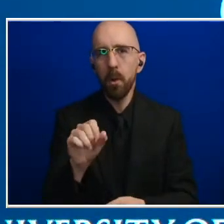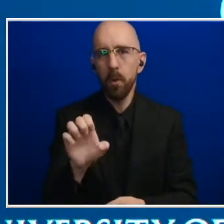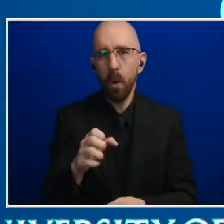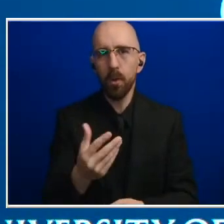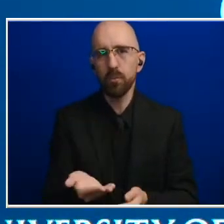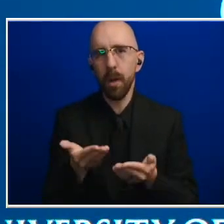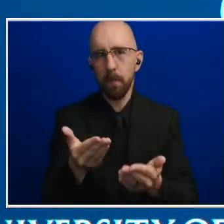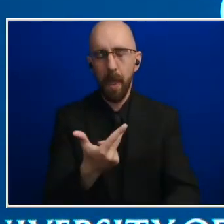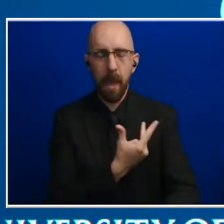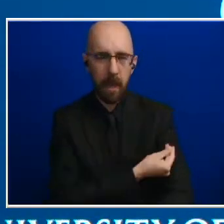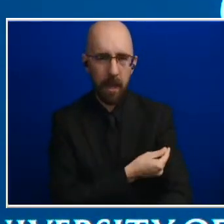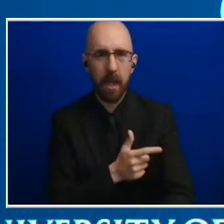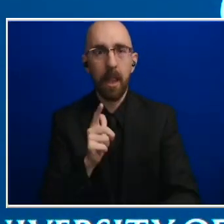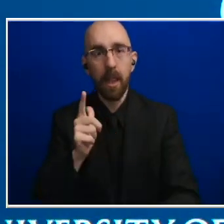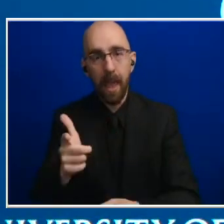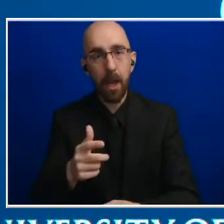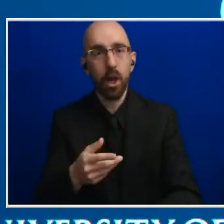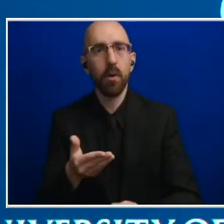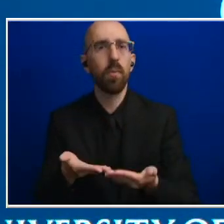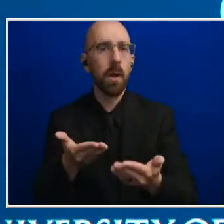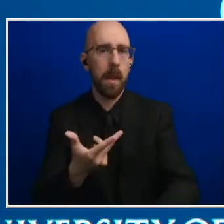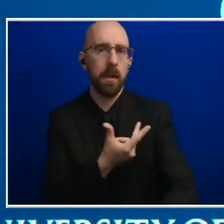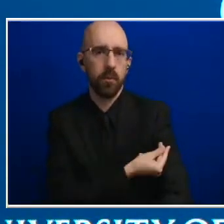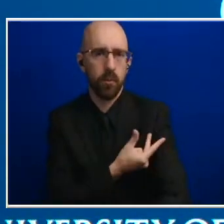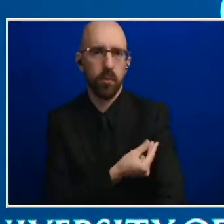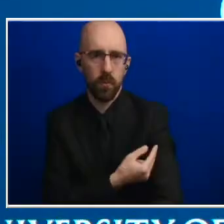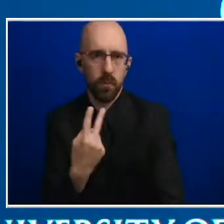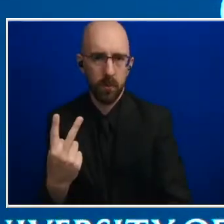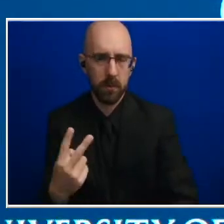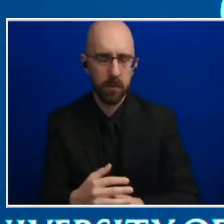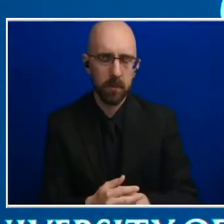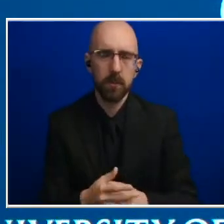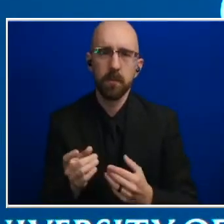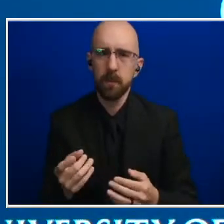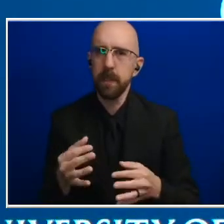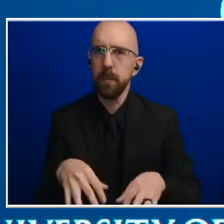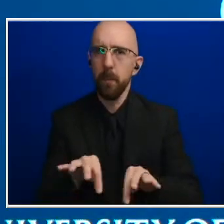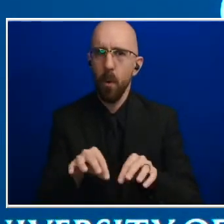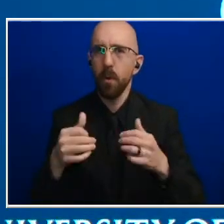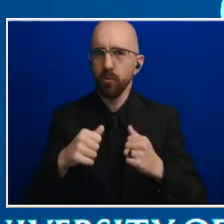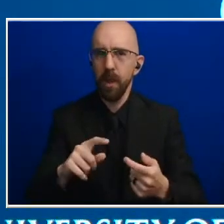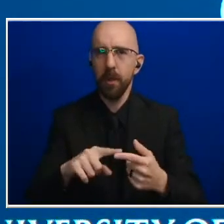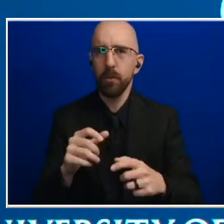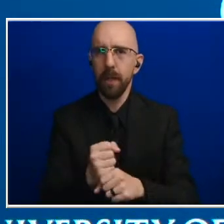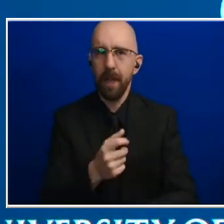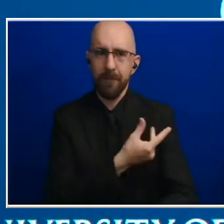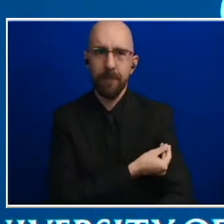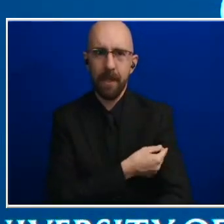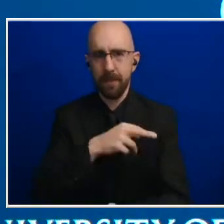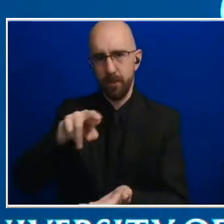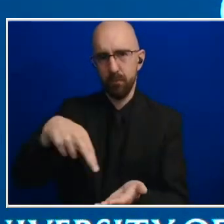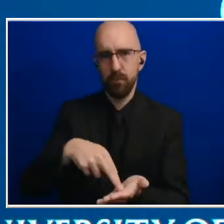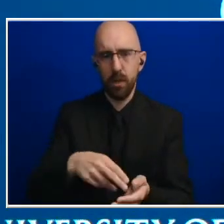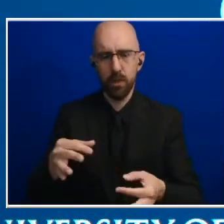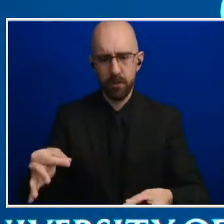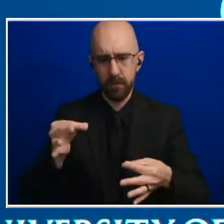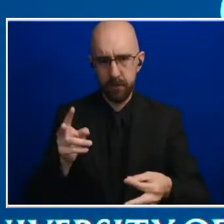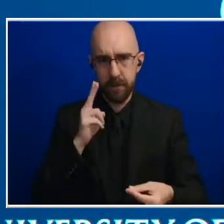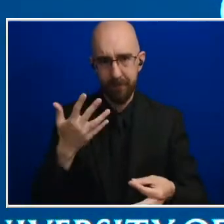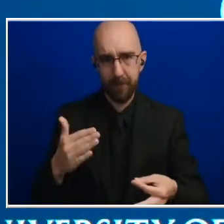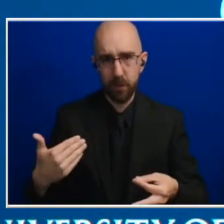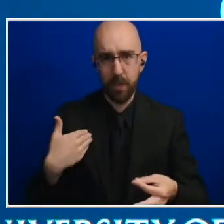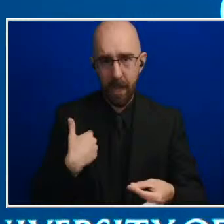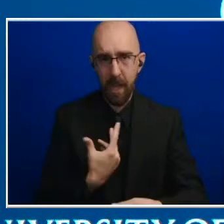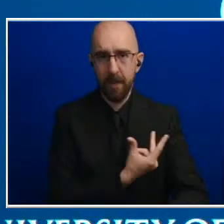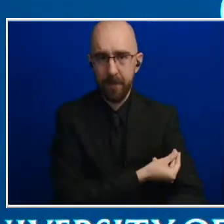until 2 doses were recommended. It is vitally important to try and get your vaccine records to see if you've had 2 doses of vaccine. If